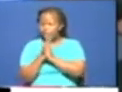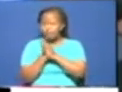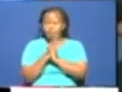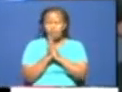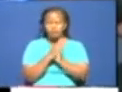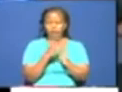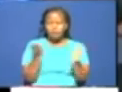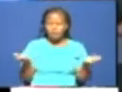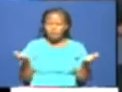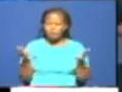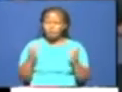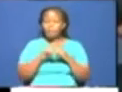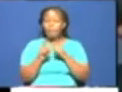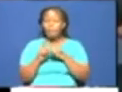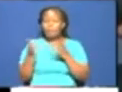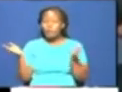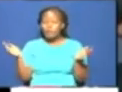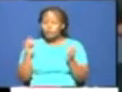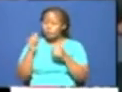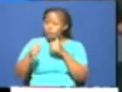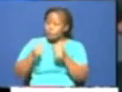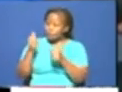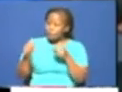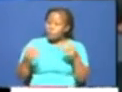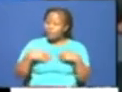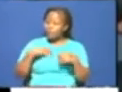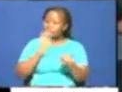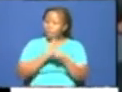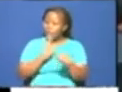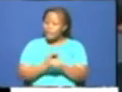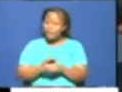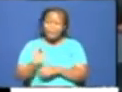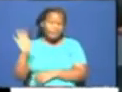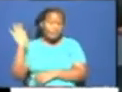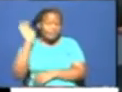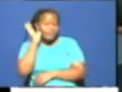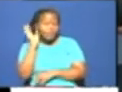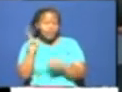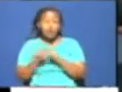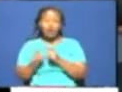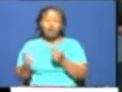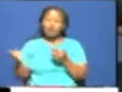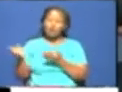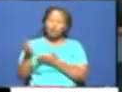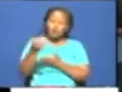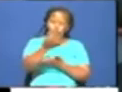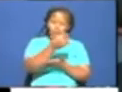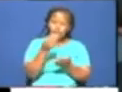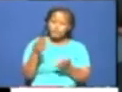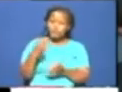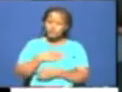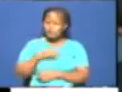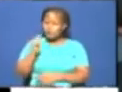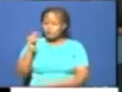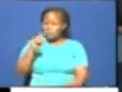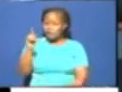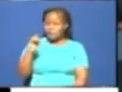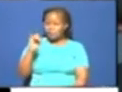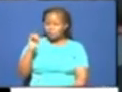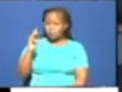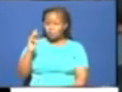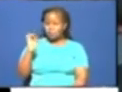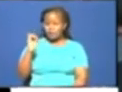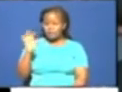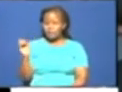I witnessed, listened to, and collected on my Zimio La Umoja tour